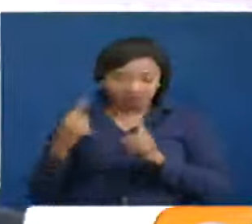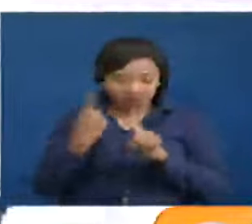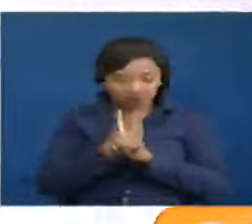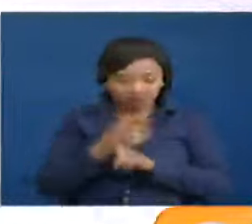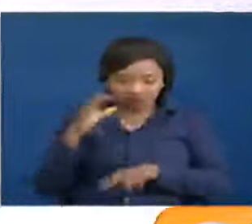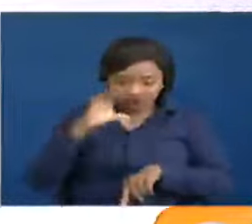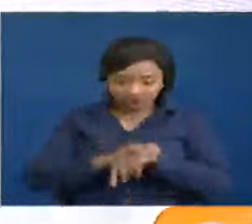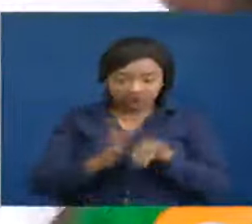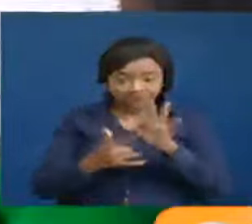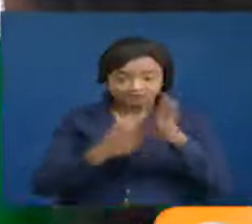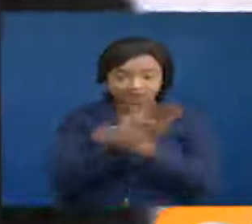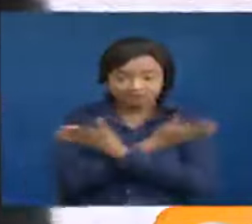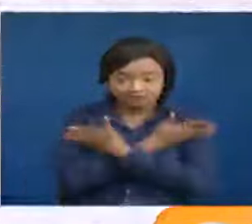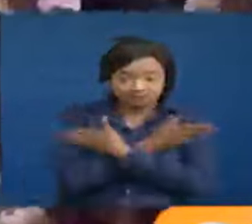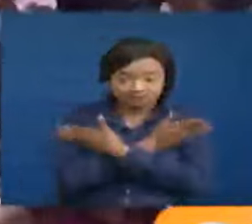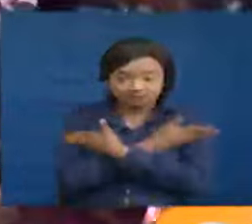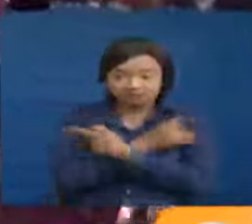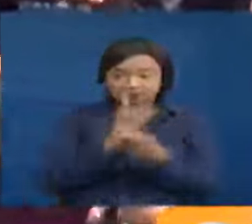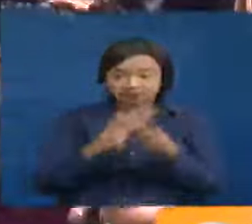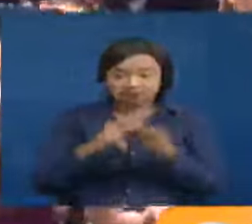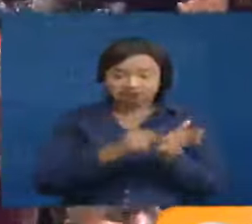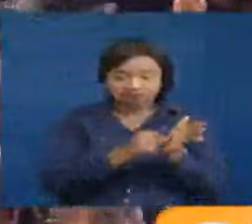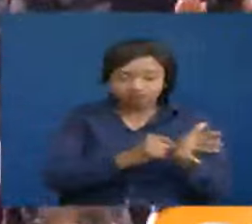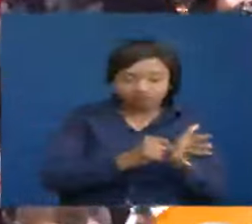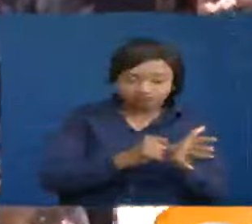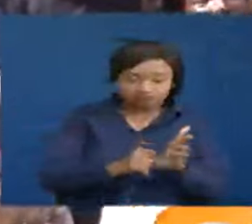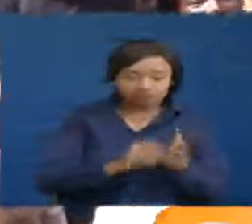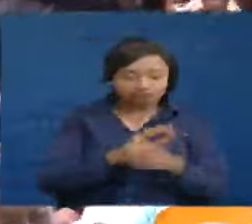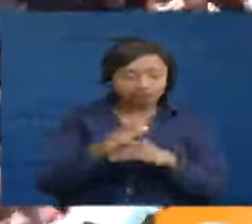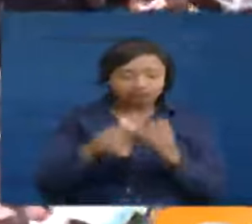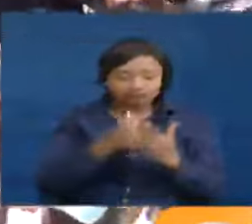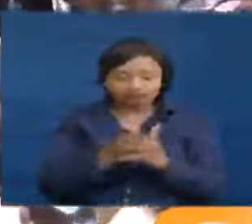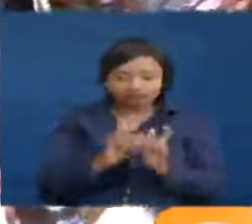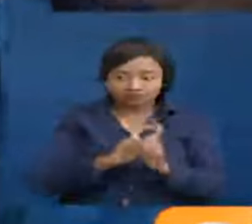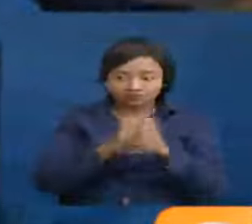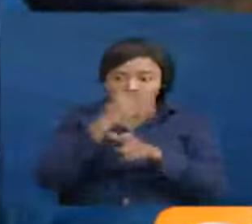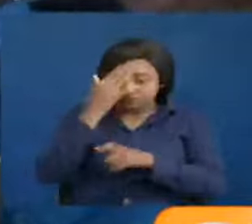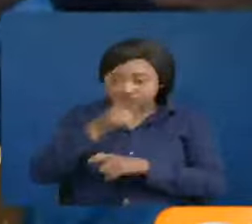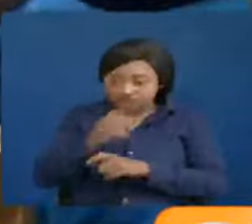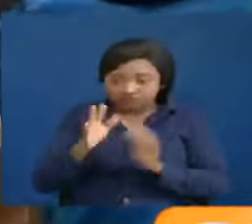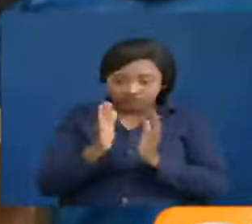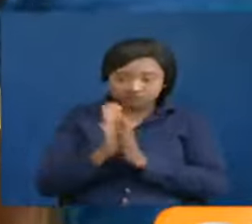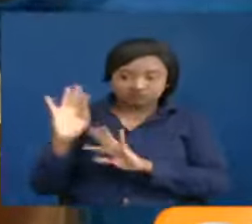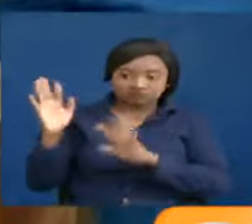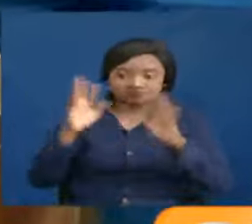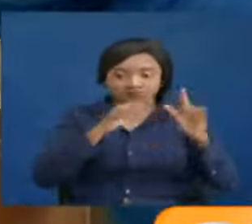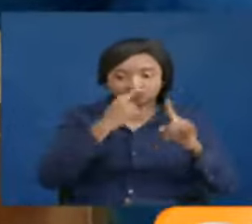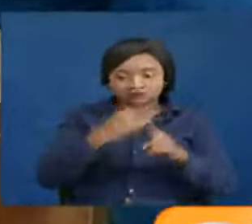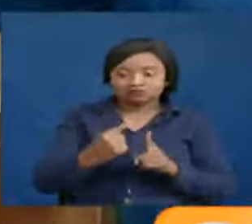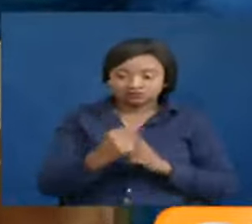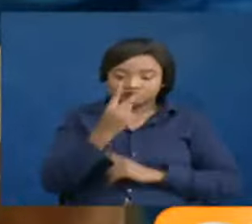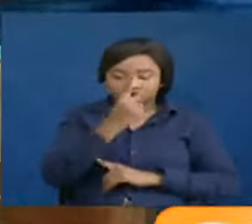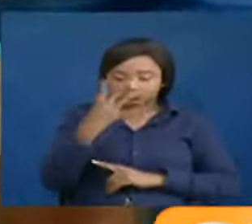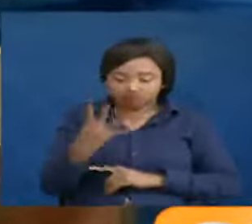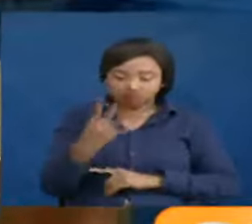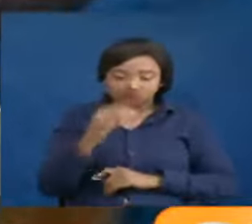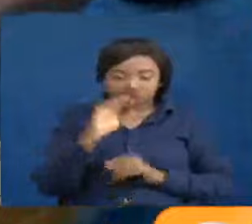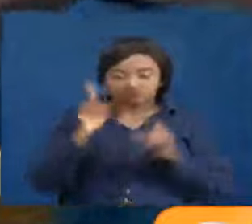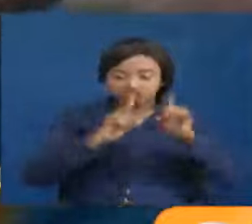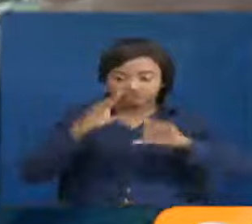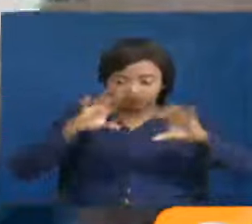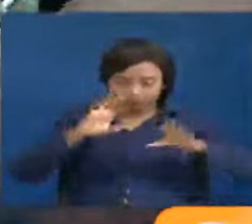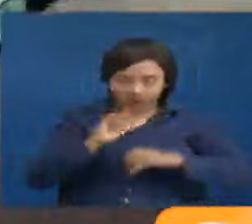Some won t-shirts, others airtime, all in the name of being part of celebrations to mark 24 years of Safaricom